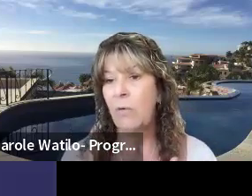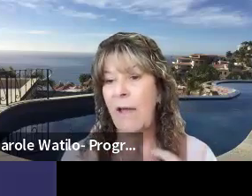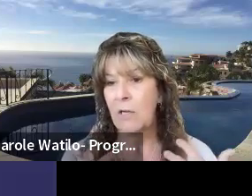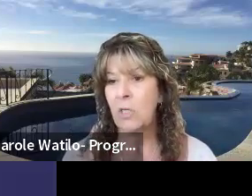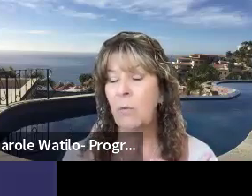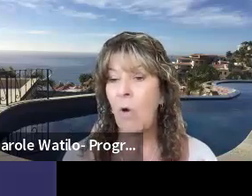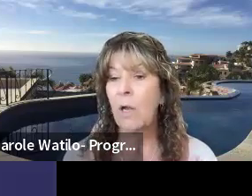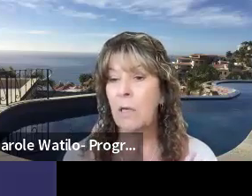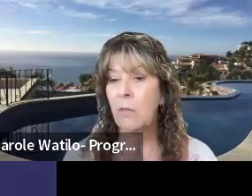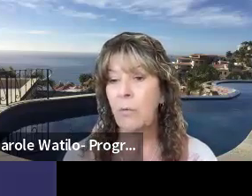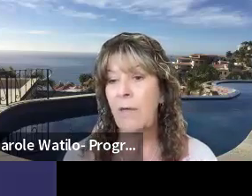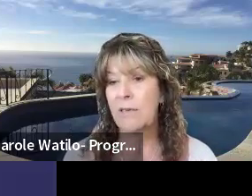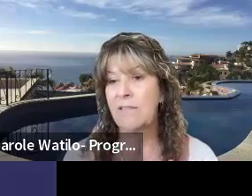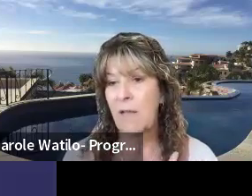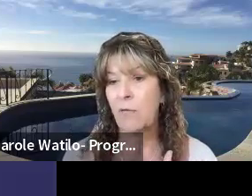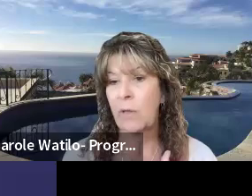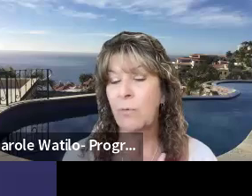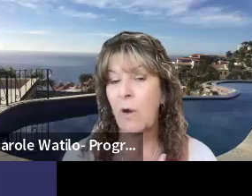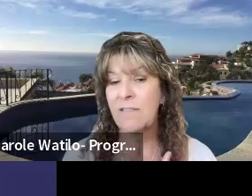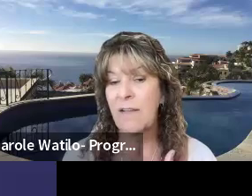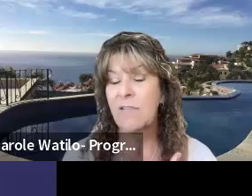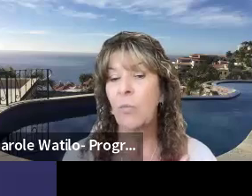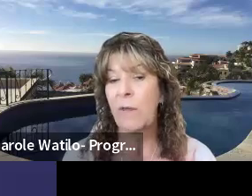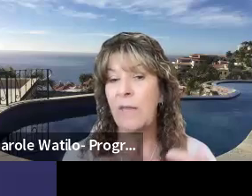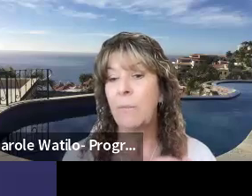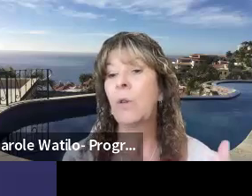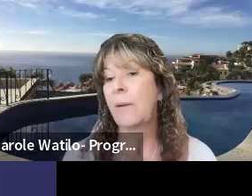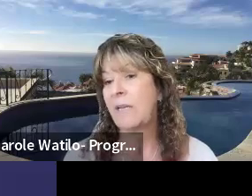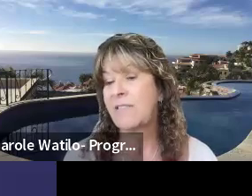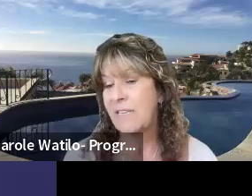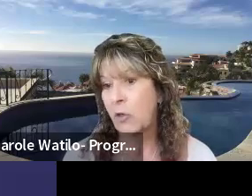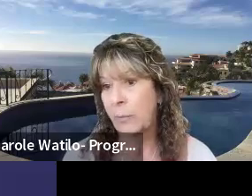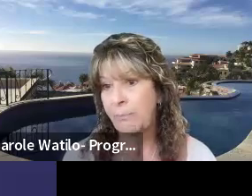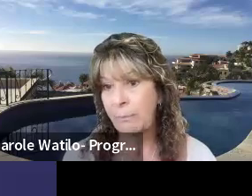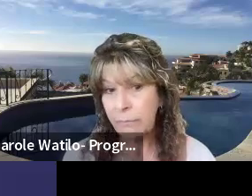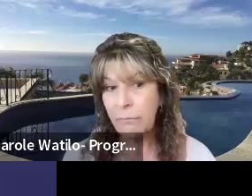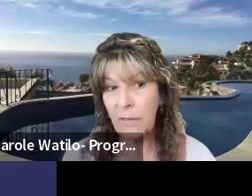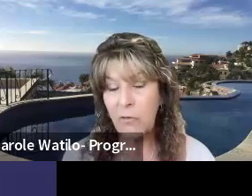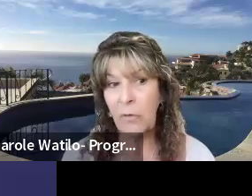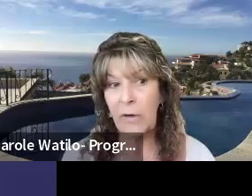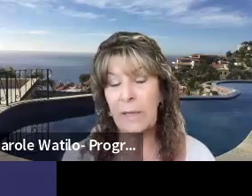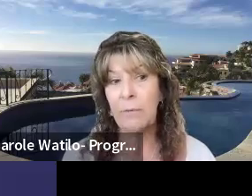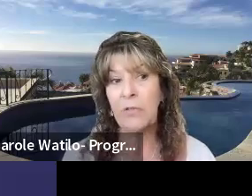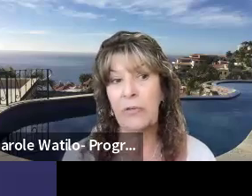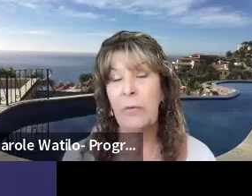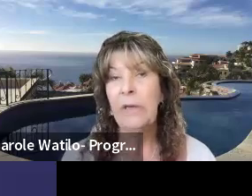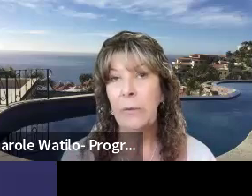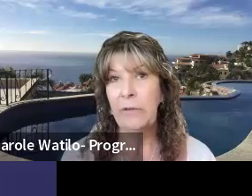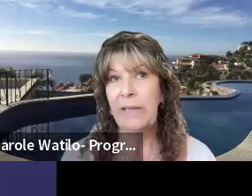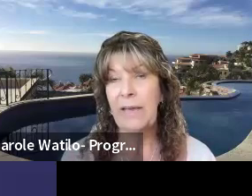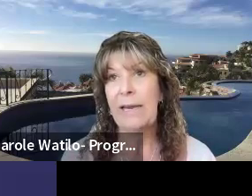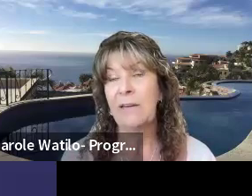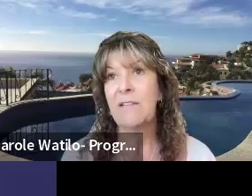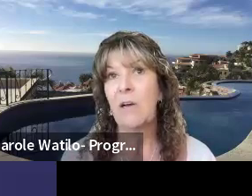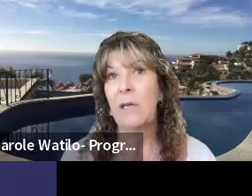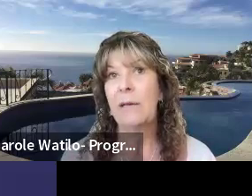support with actually walking through that discovery process with an employment seeker. So they're able to